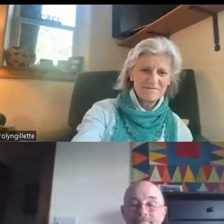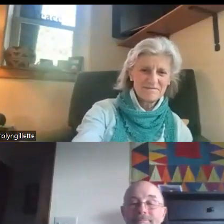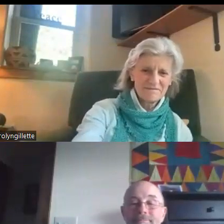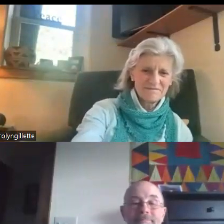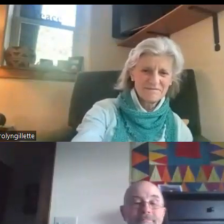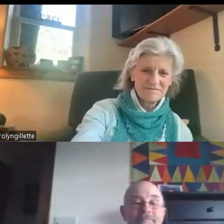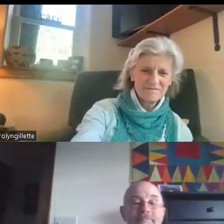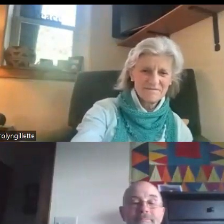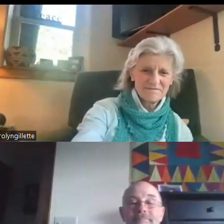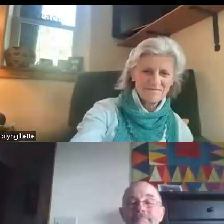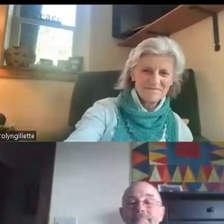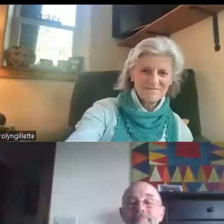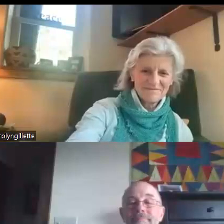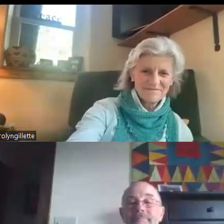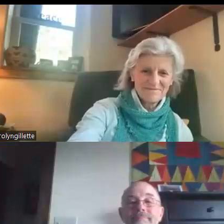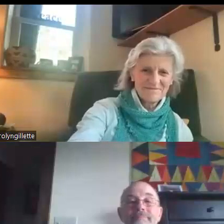Thanks, everyone. Have a wonderful evening.